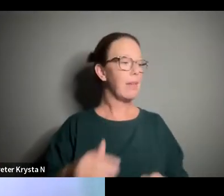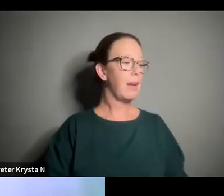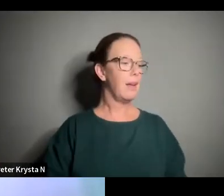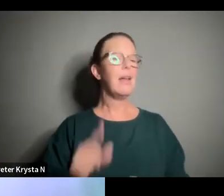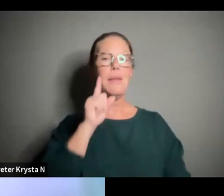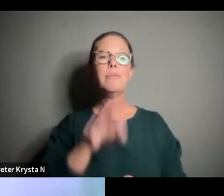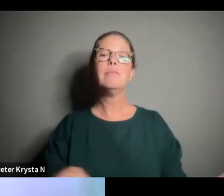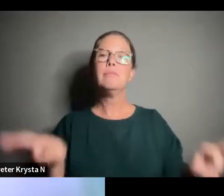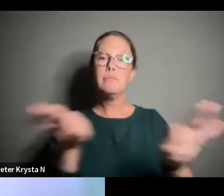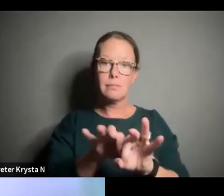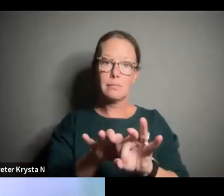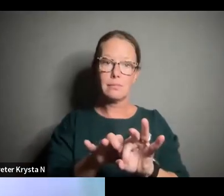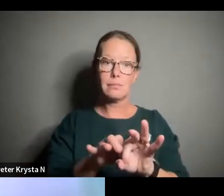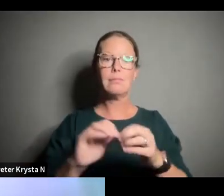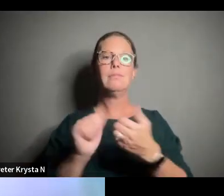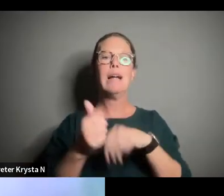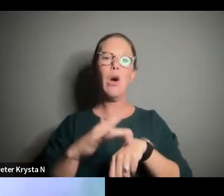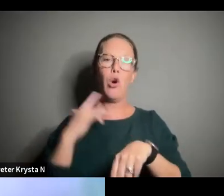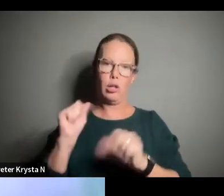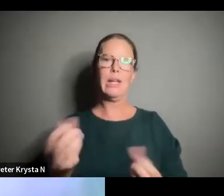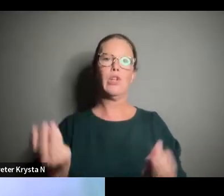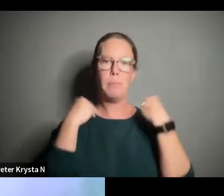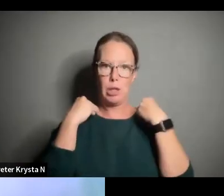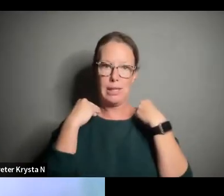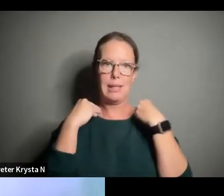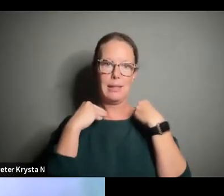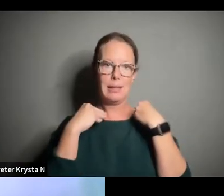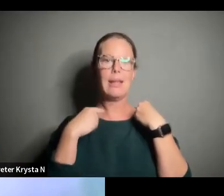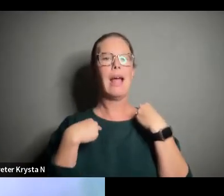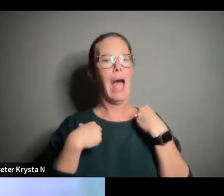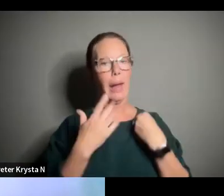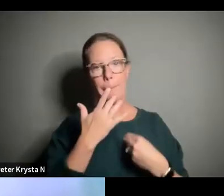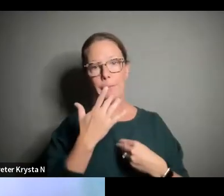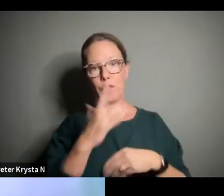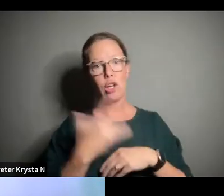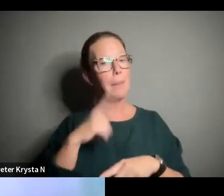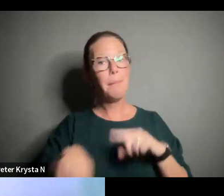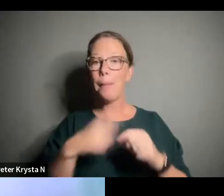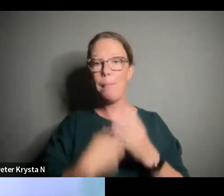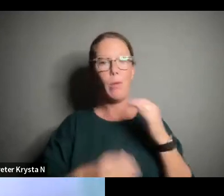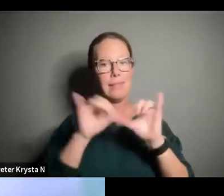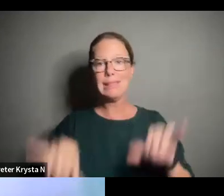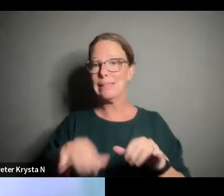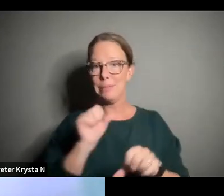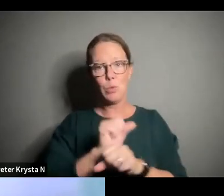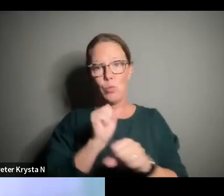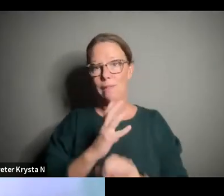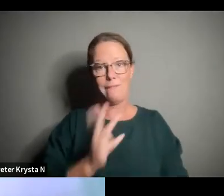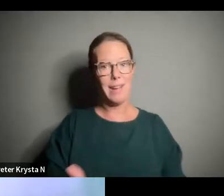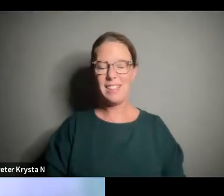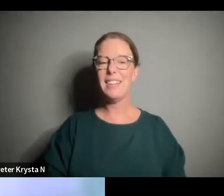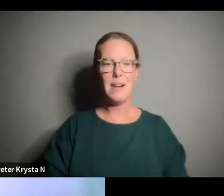is the difference between the two is how early you can put it in. I'm really trying to, for early patients, they both work just as well. So I've had patients